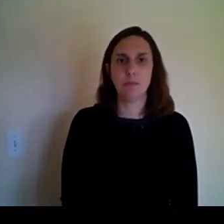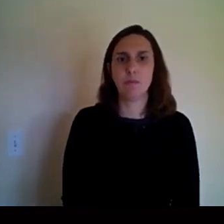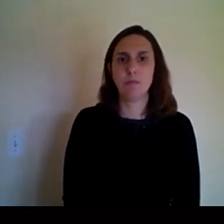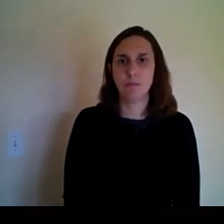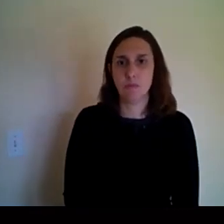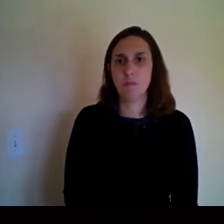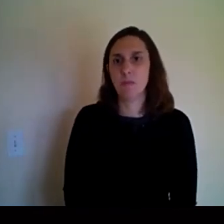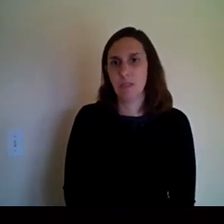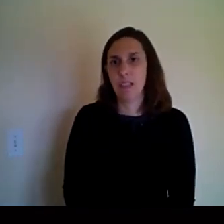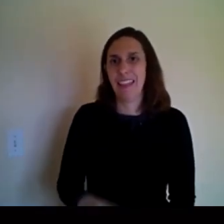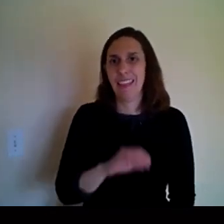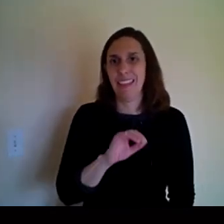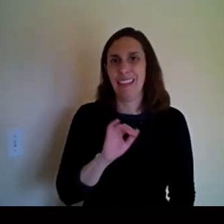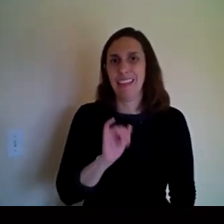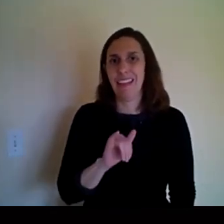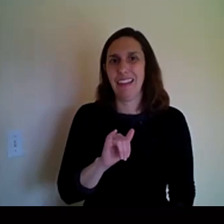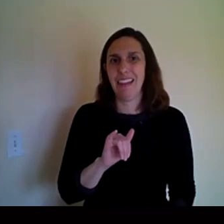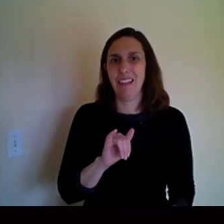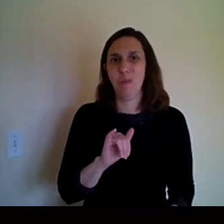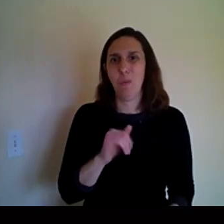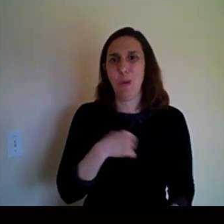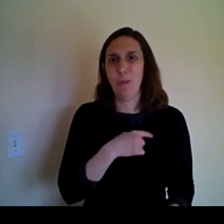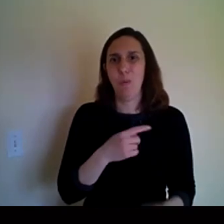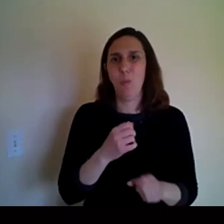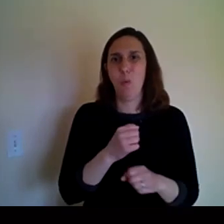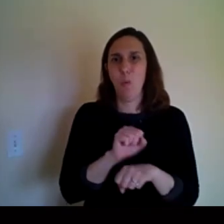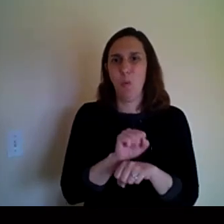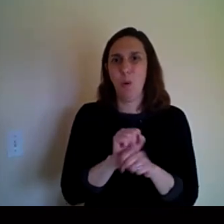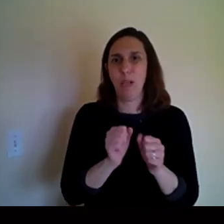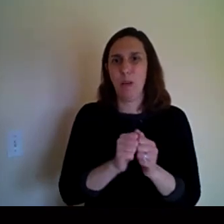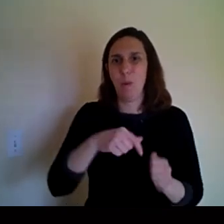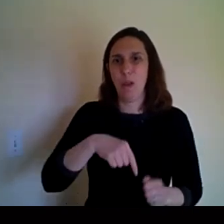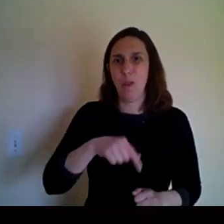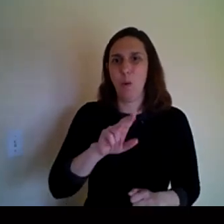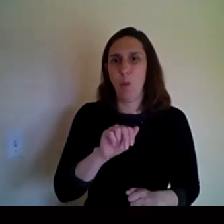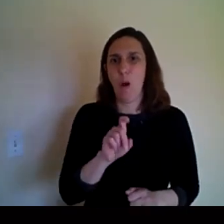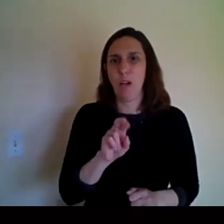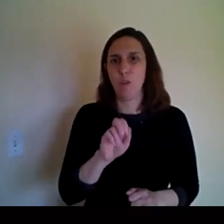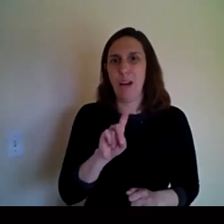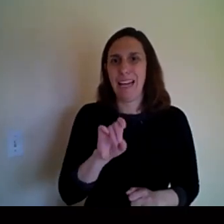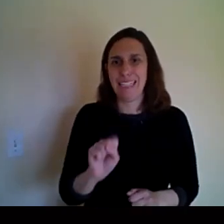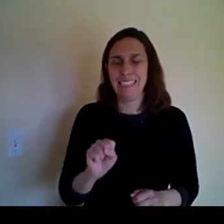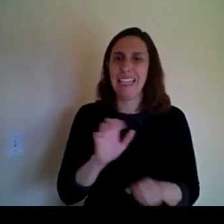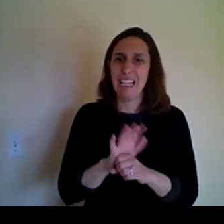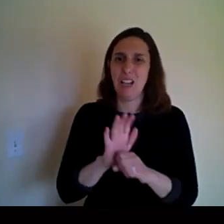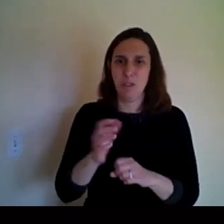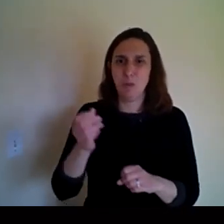quadratics enough that we have this idea of how it fails the vertical line test.